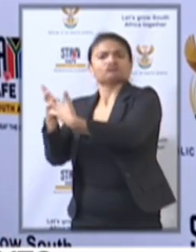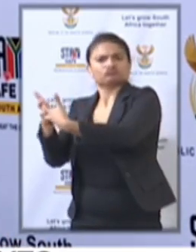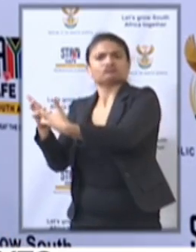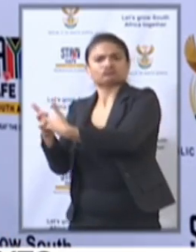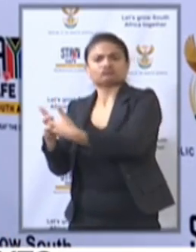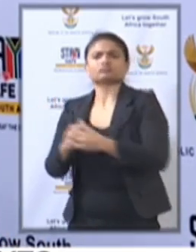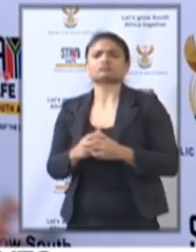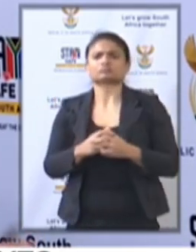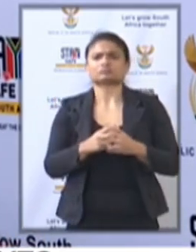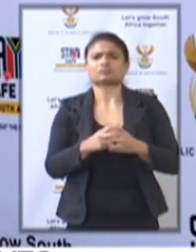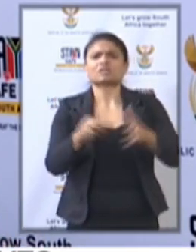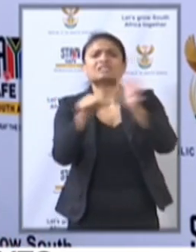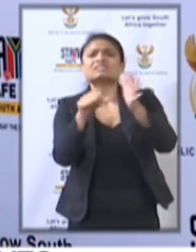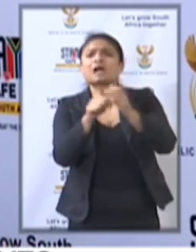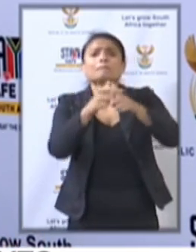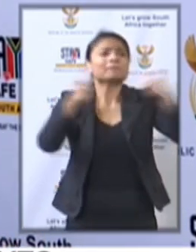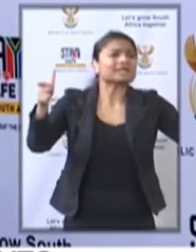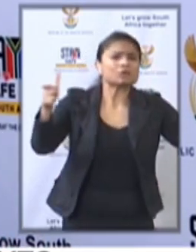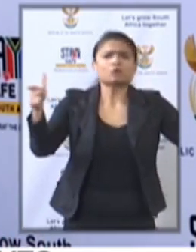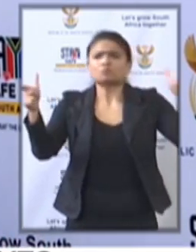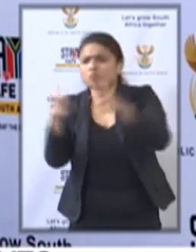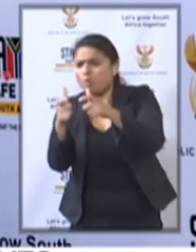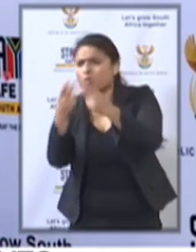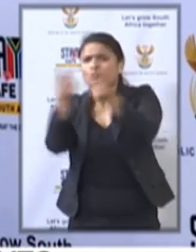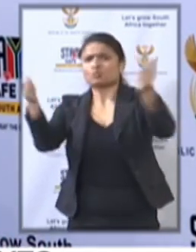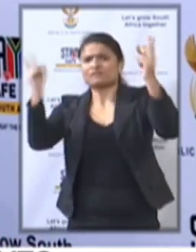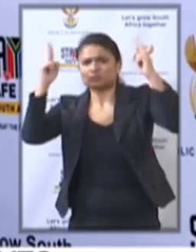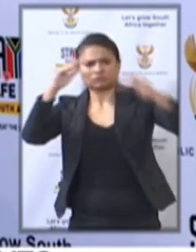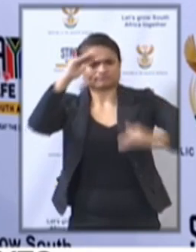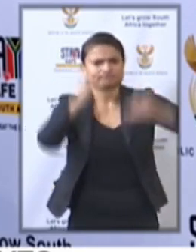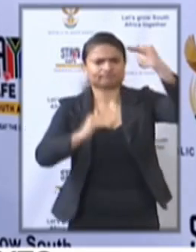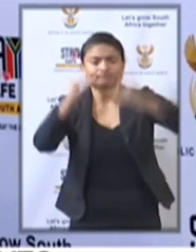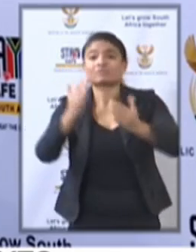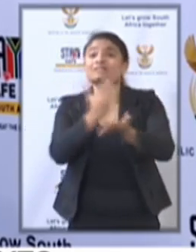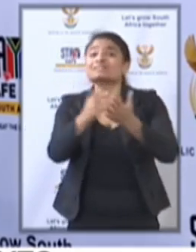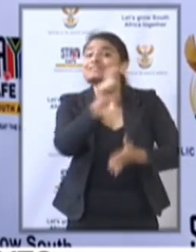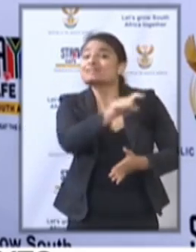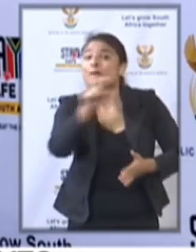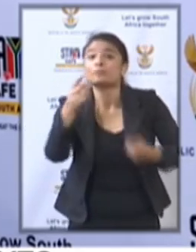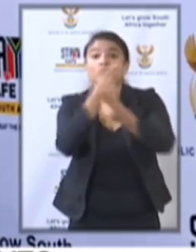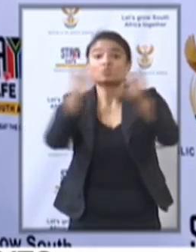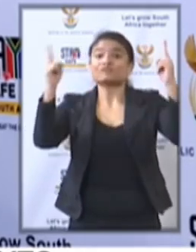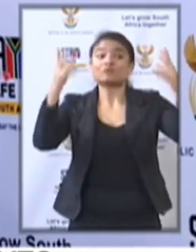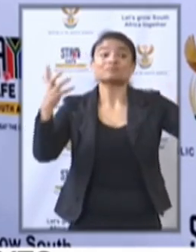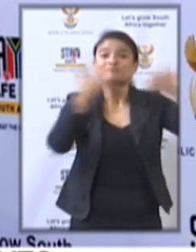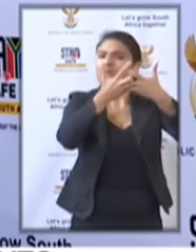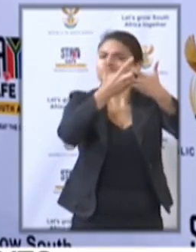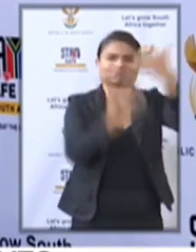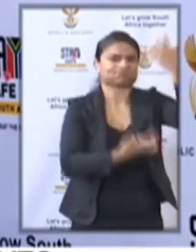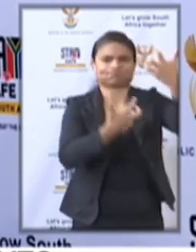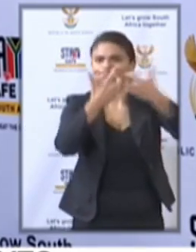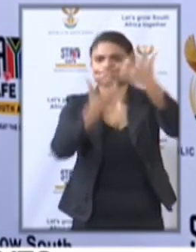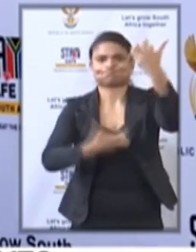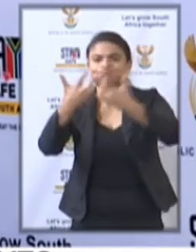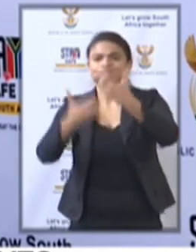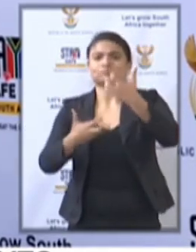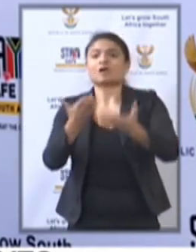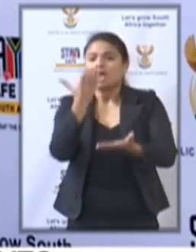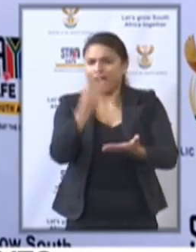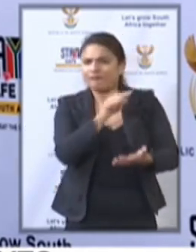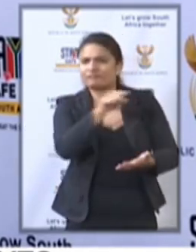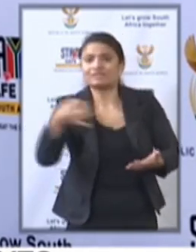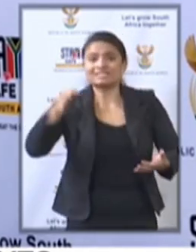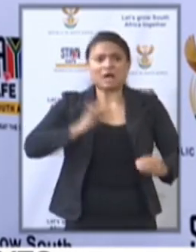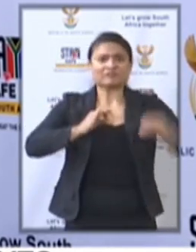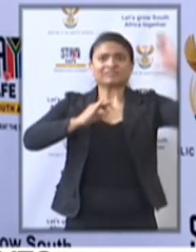of vice-chancellors, amongst other things. And that also there is concern that the gap between the salaries of vice-chancellors and